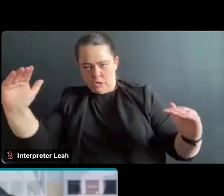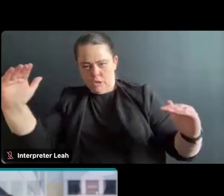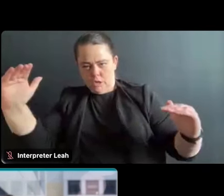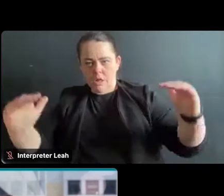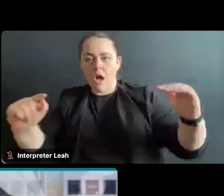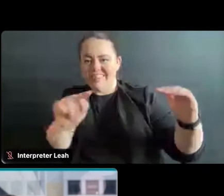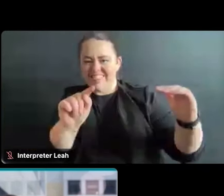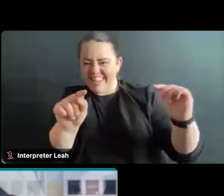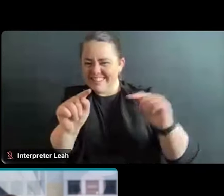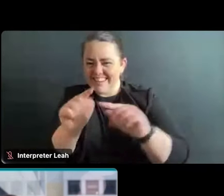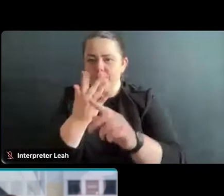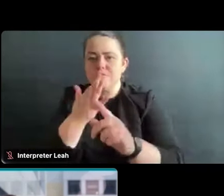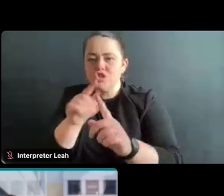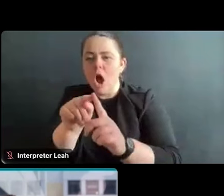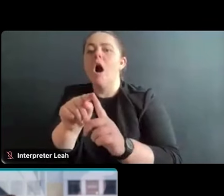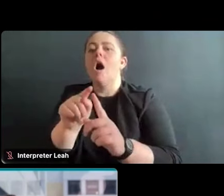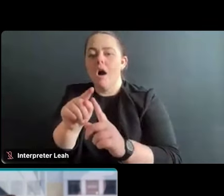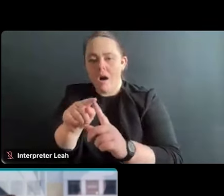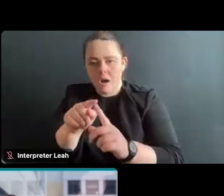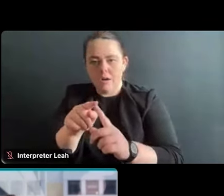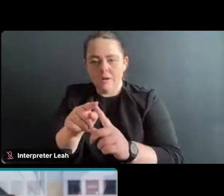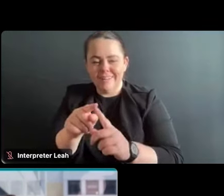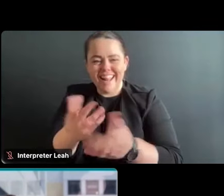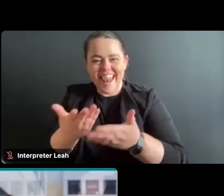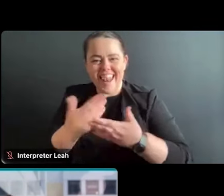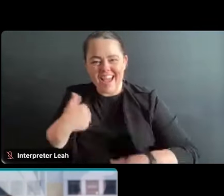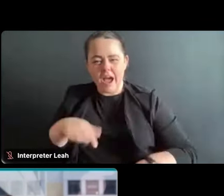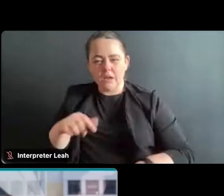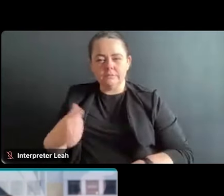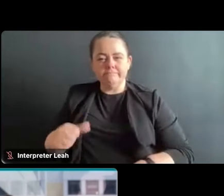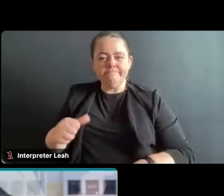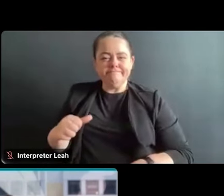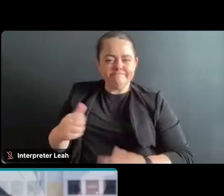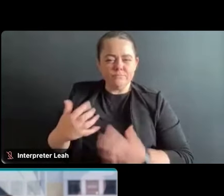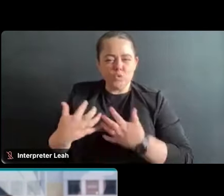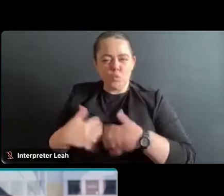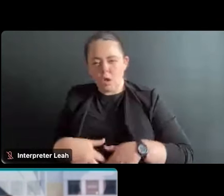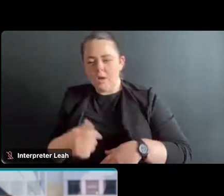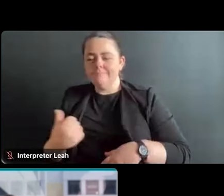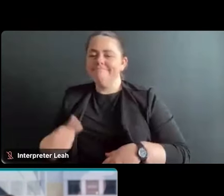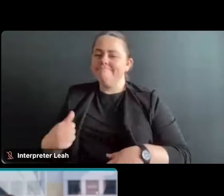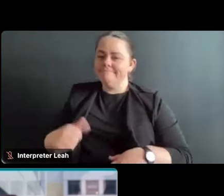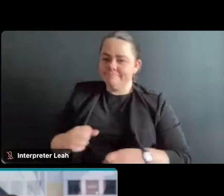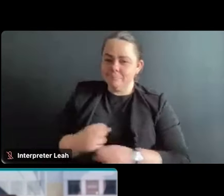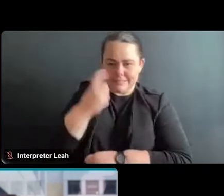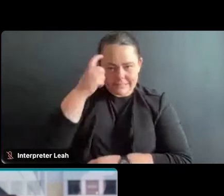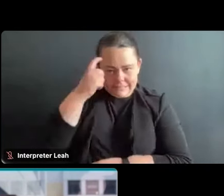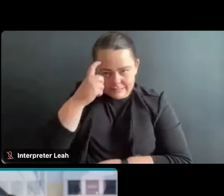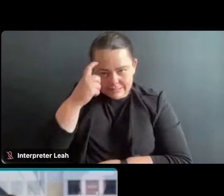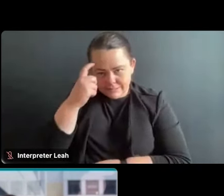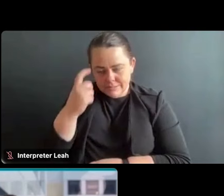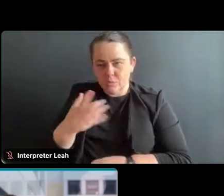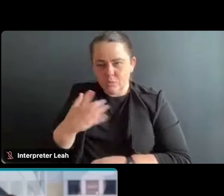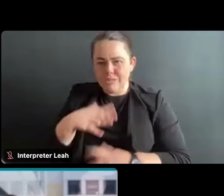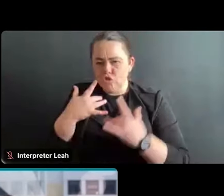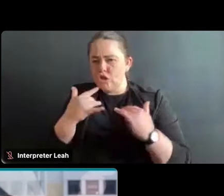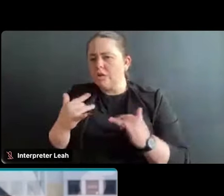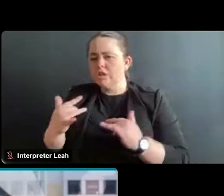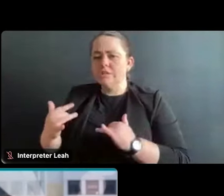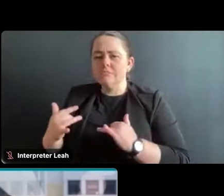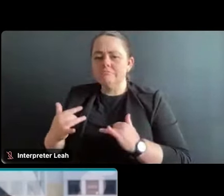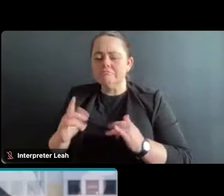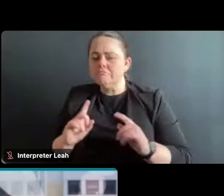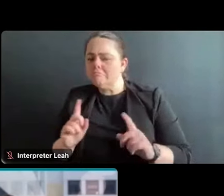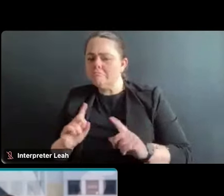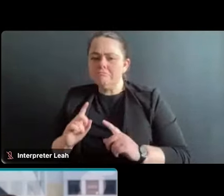costs and your minutes, because when we're looking at it, we think from doing the subsidy, we want to understand what are the rates of